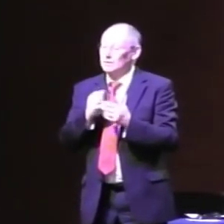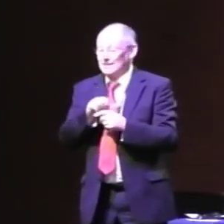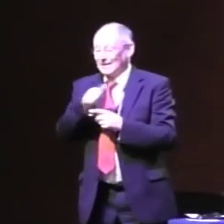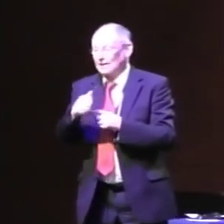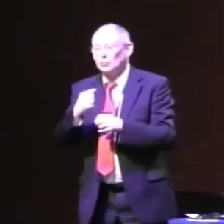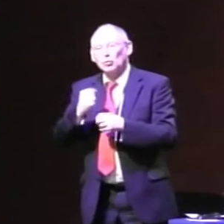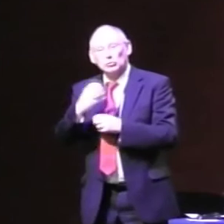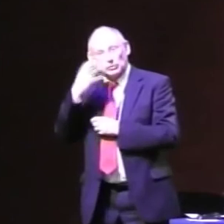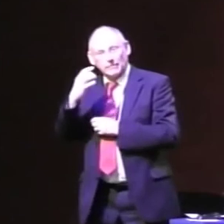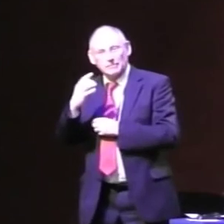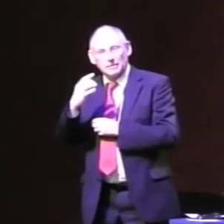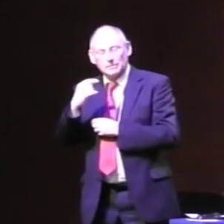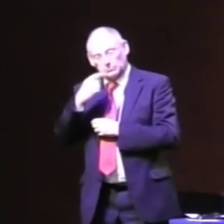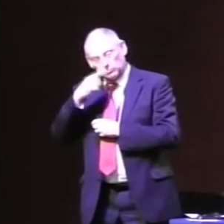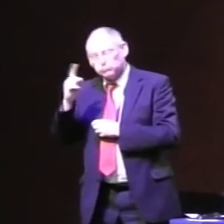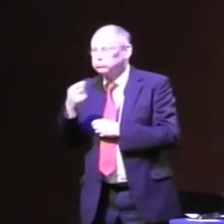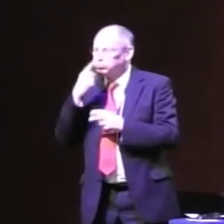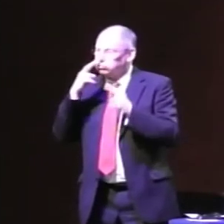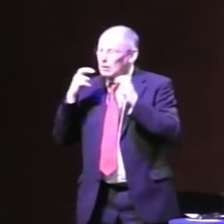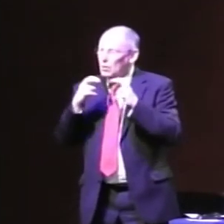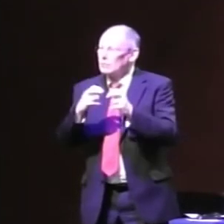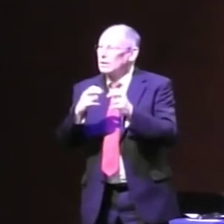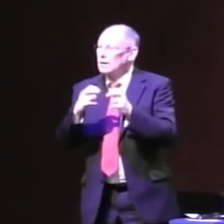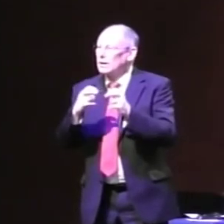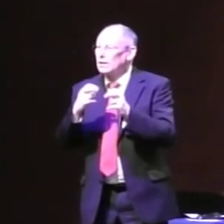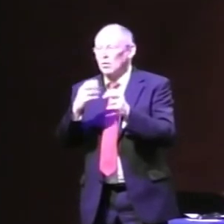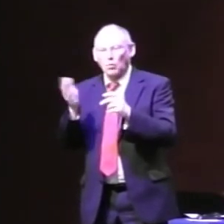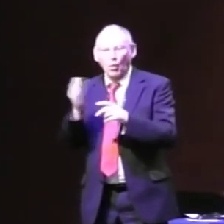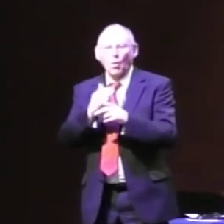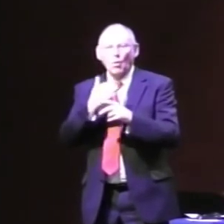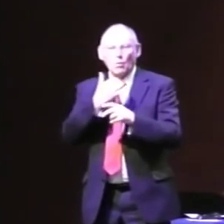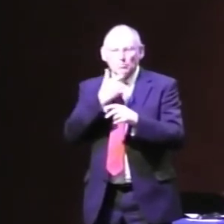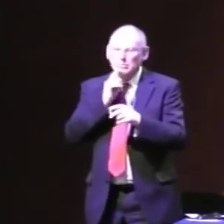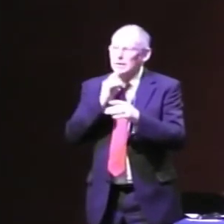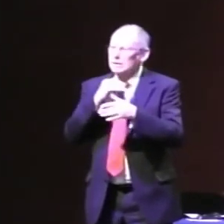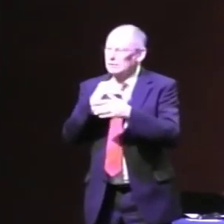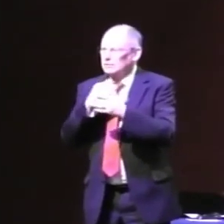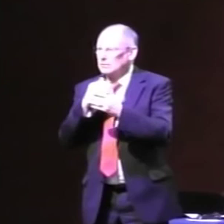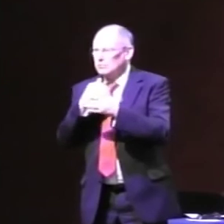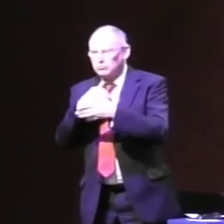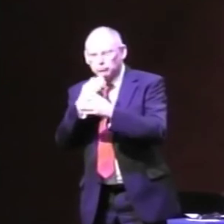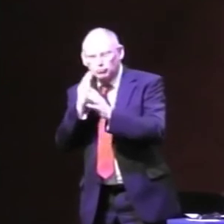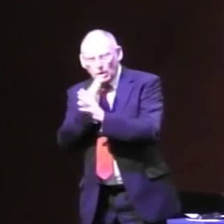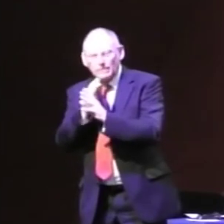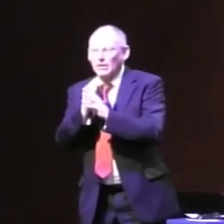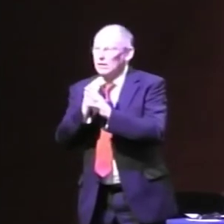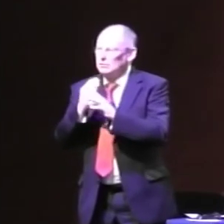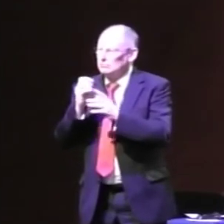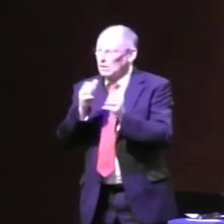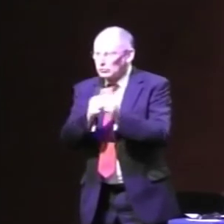to commission an inquiry into all public-private partnership infrastructure projects in